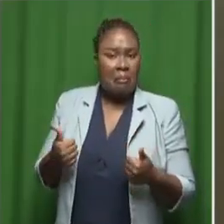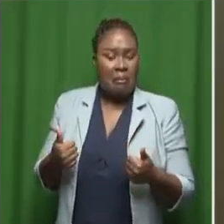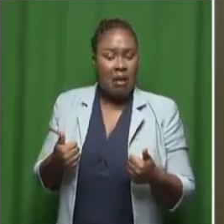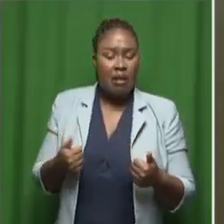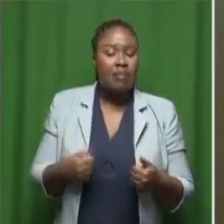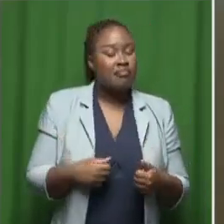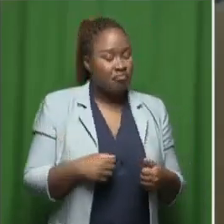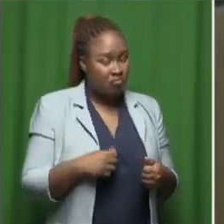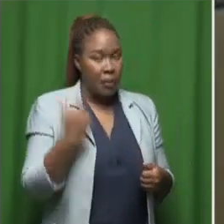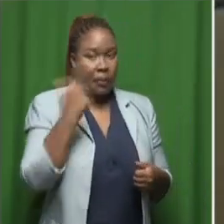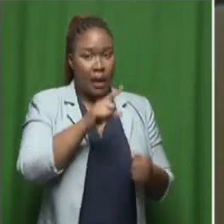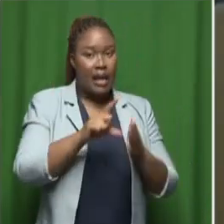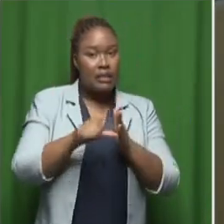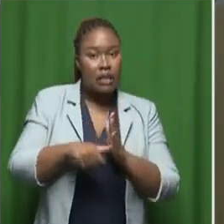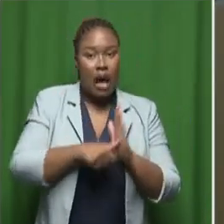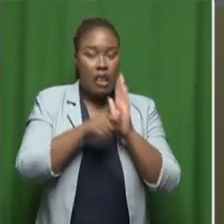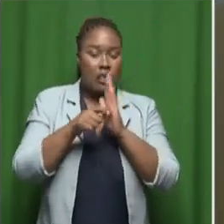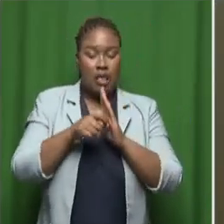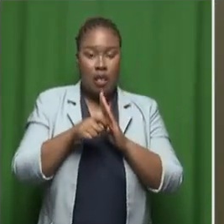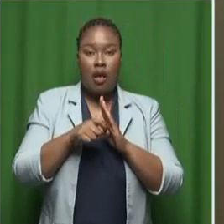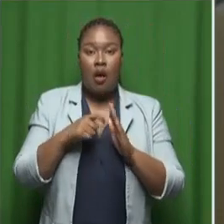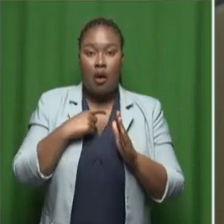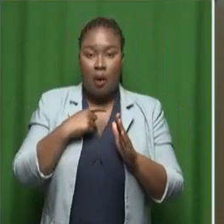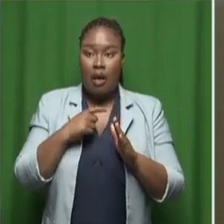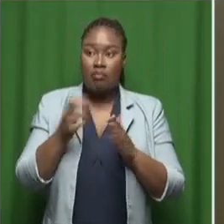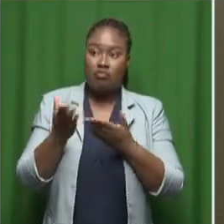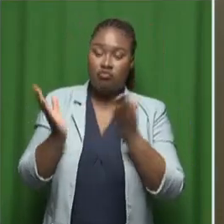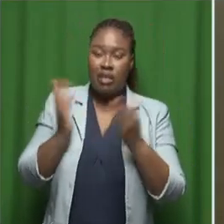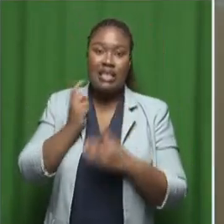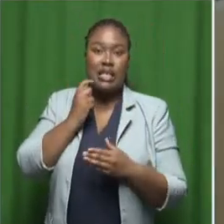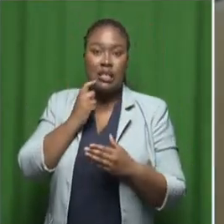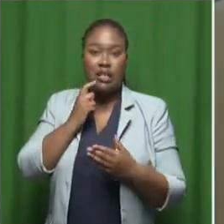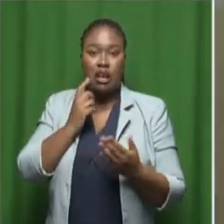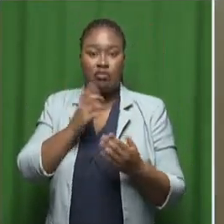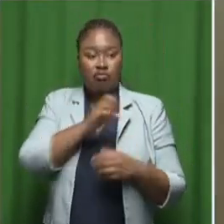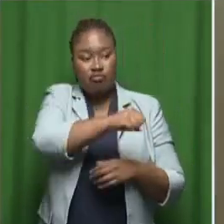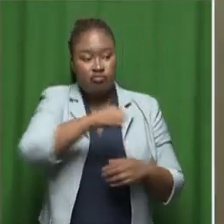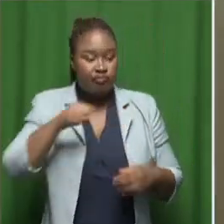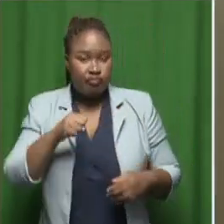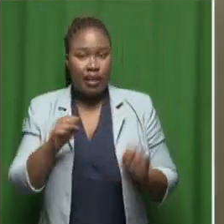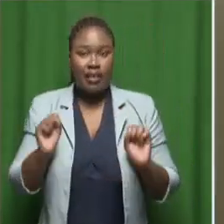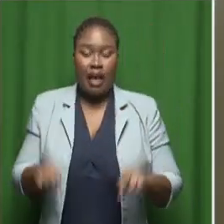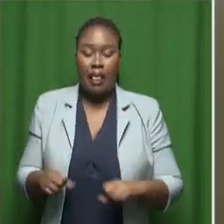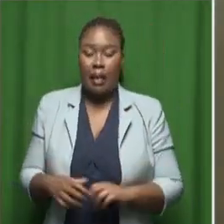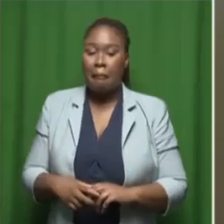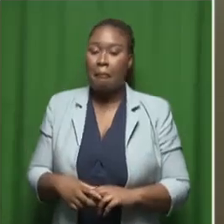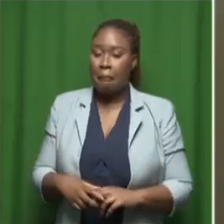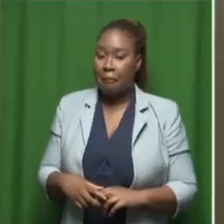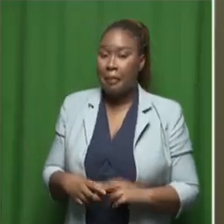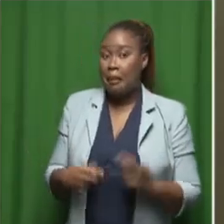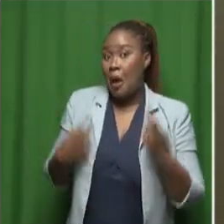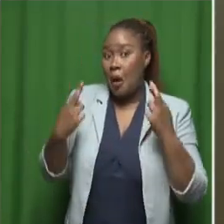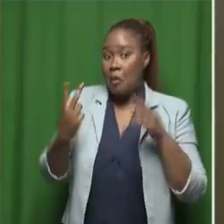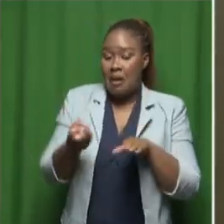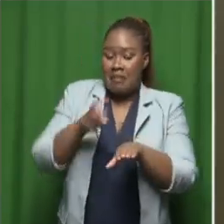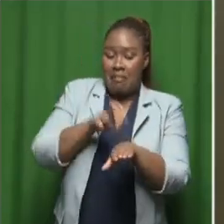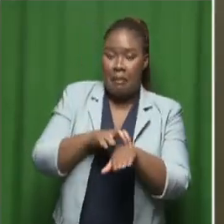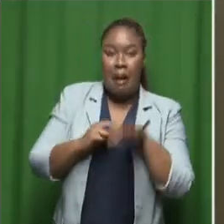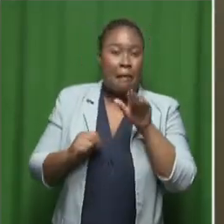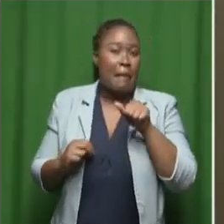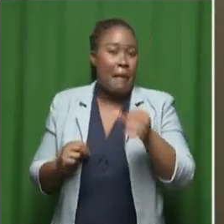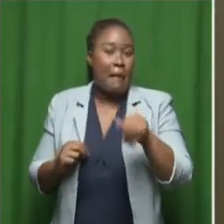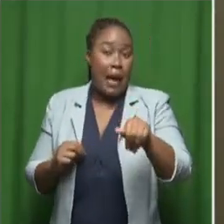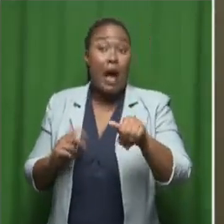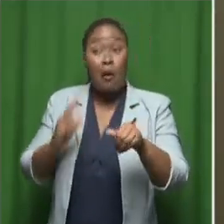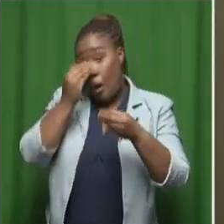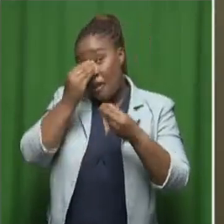well designed, so it's to make it easier for everyone. Right. All right. So hopefully we're going to take a ride in this later on, and I'll tell you